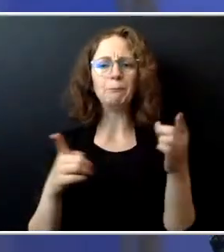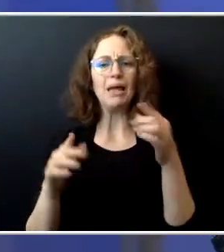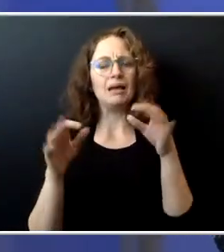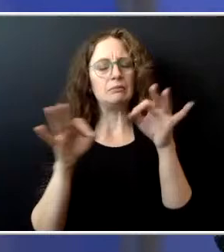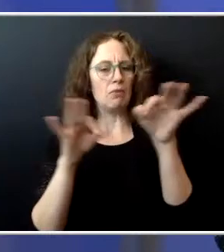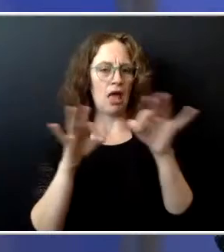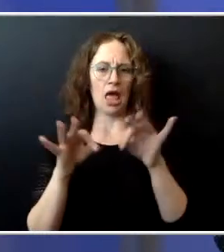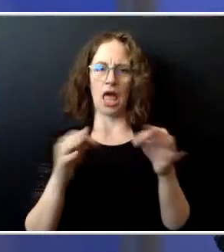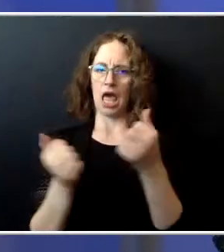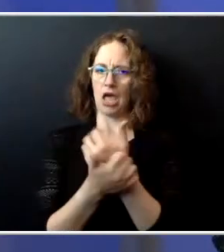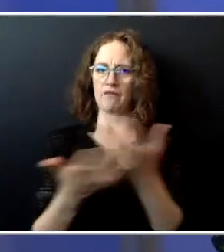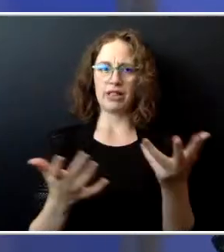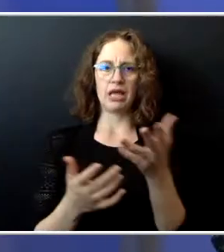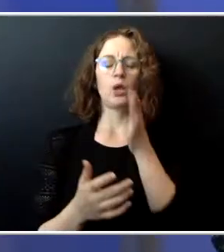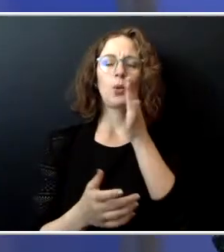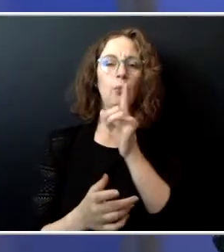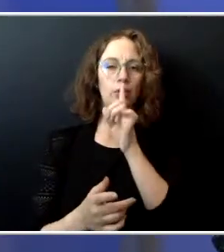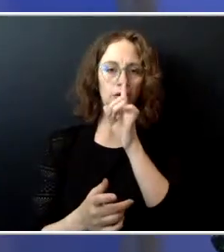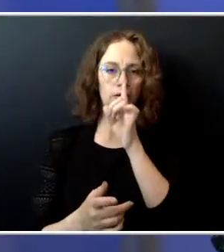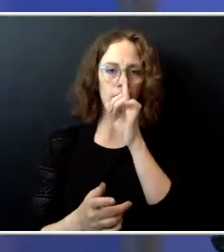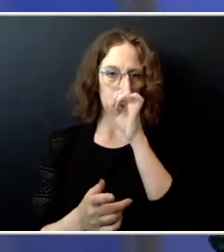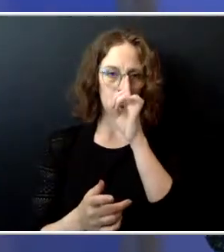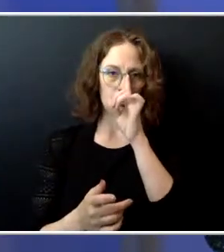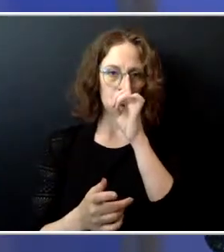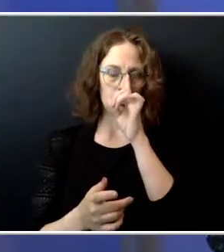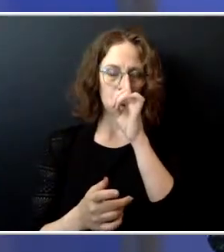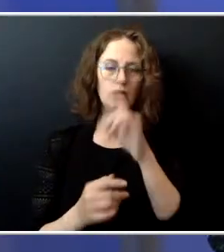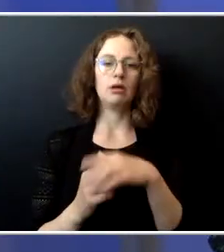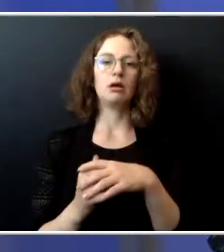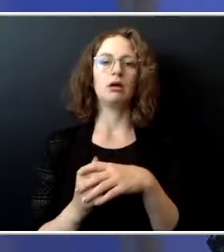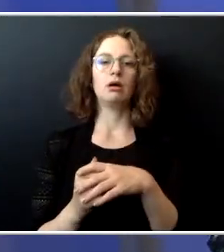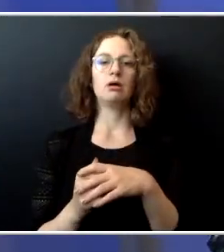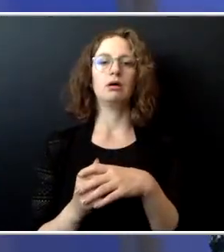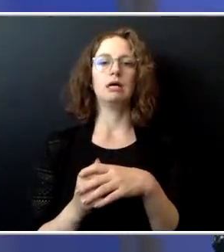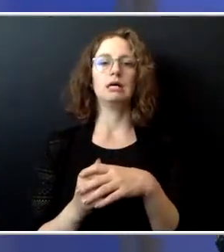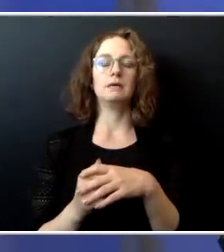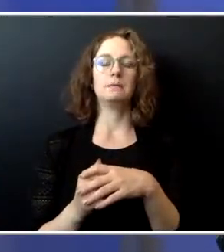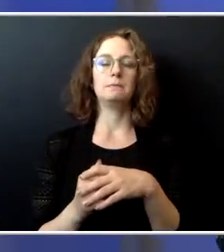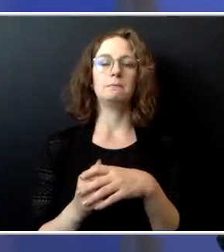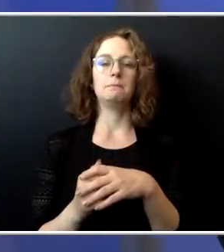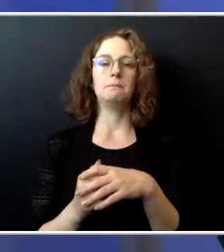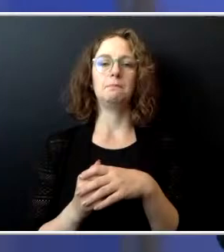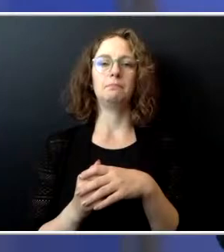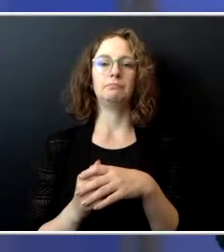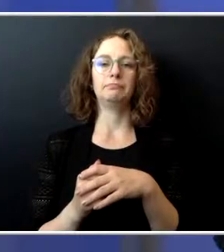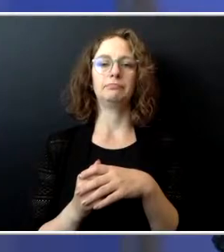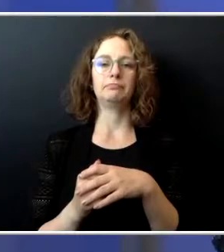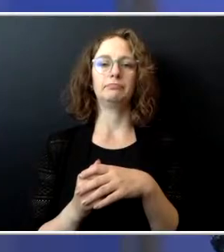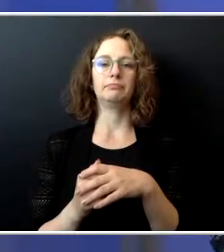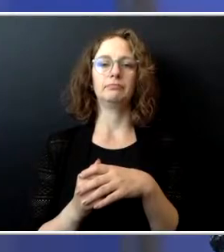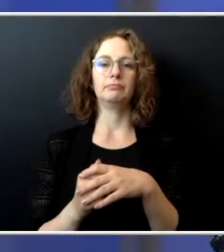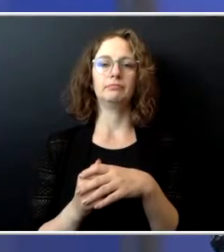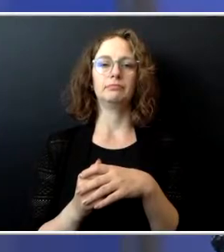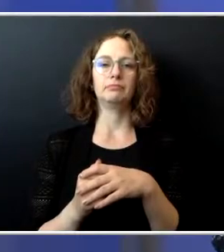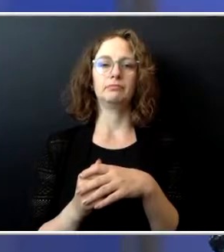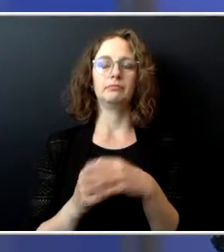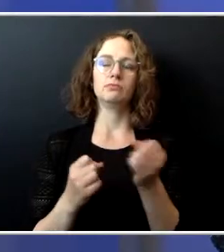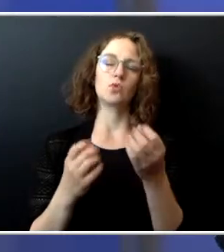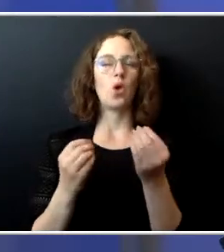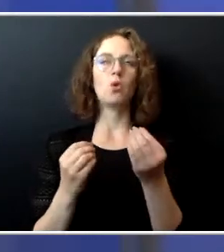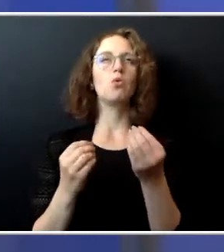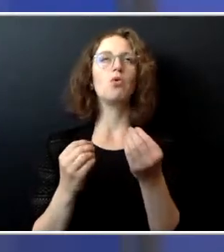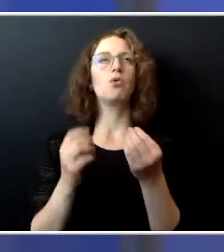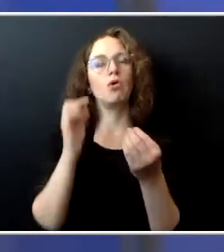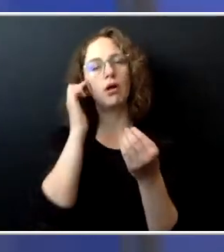to go through my nose and it was going to just go up that way. So I know that they had